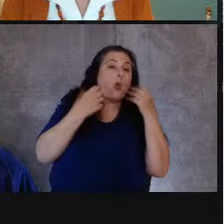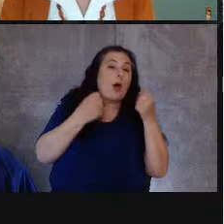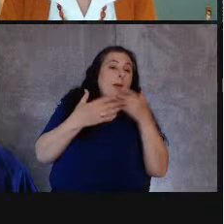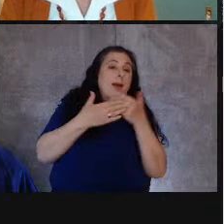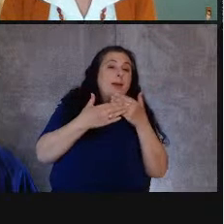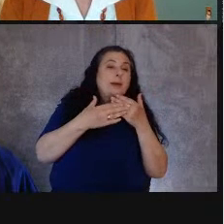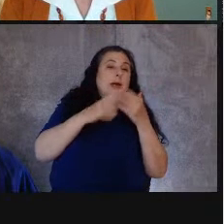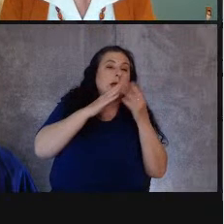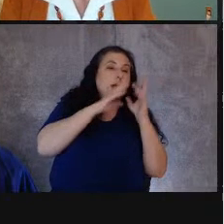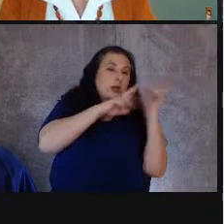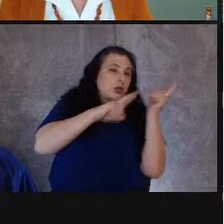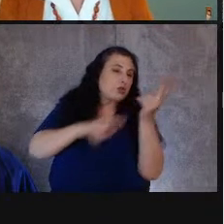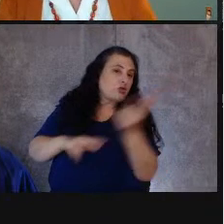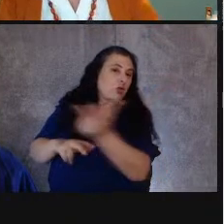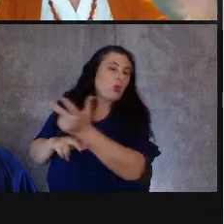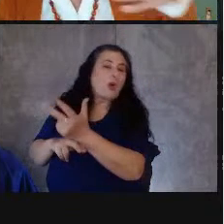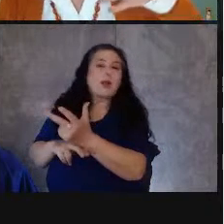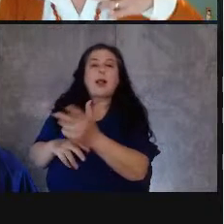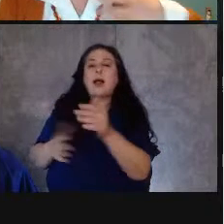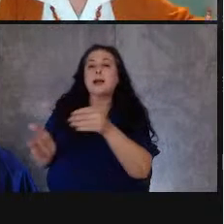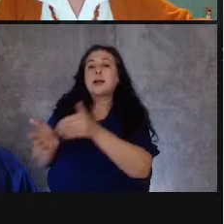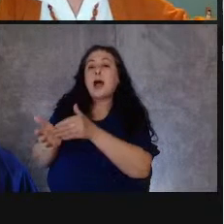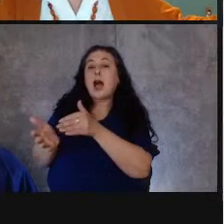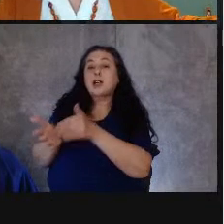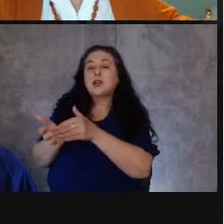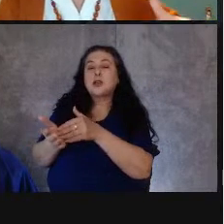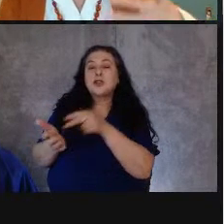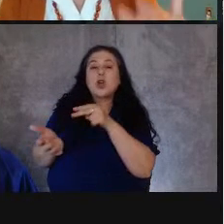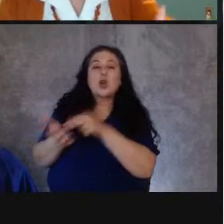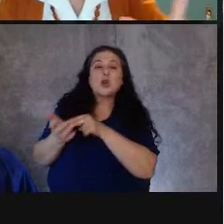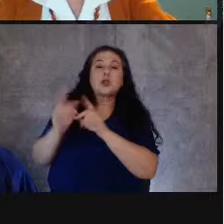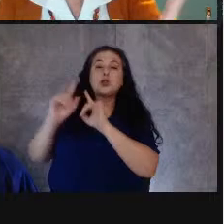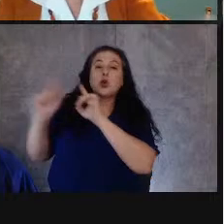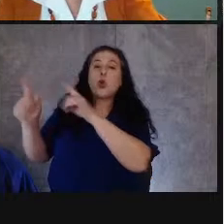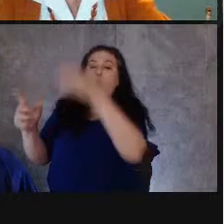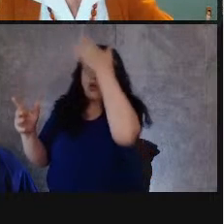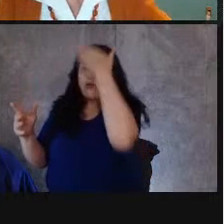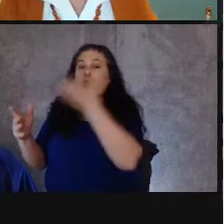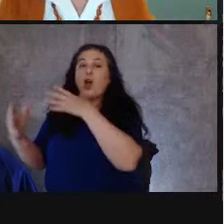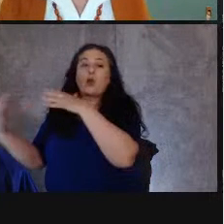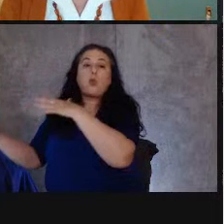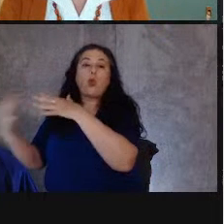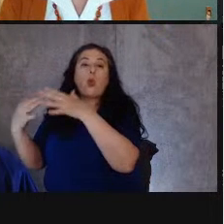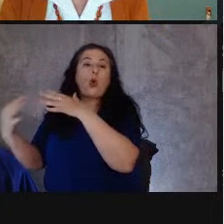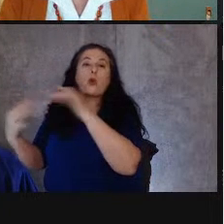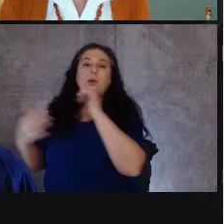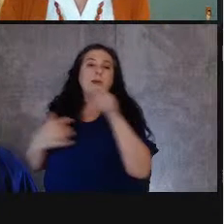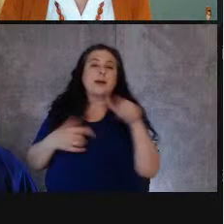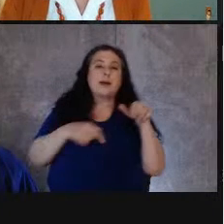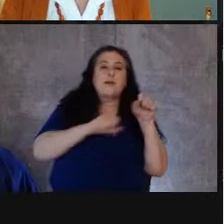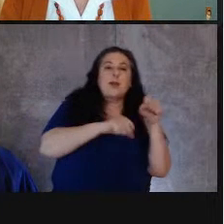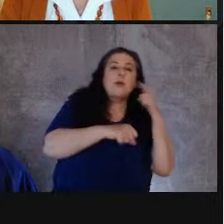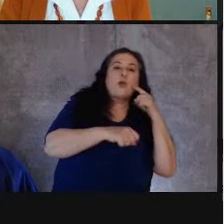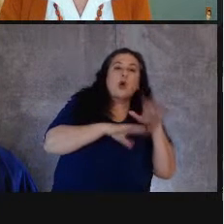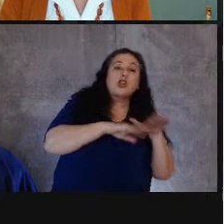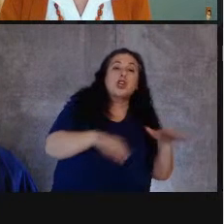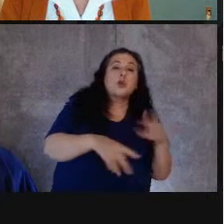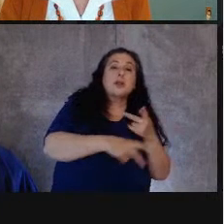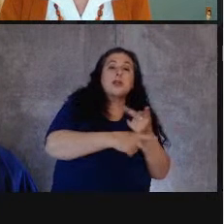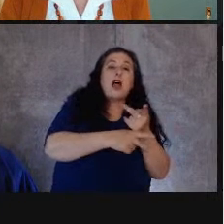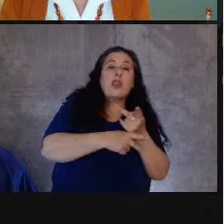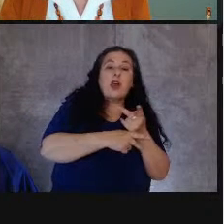for example, doctors and nurses being called to the front and they wouldn't be available for children's health care. And